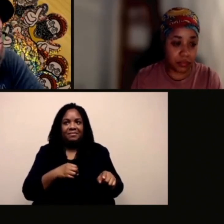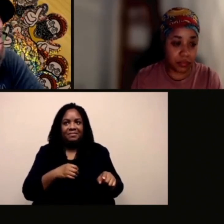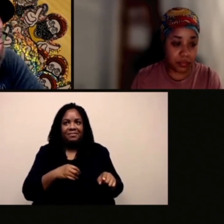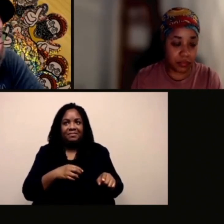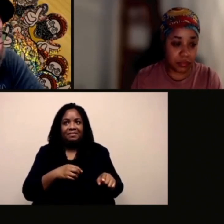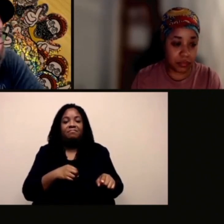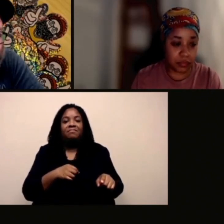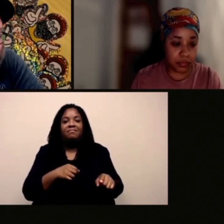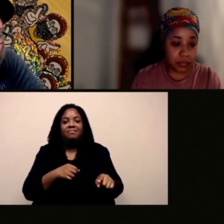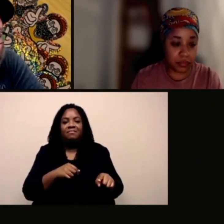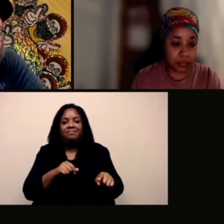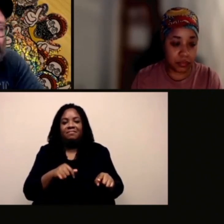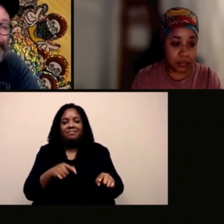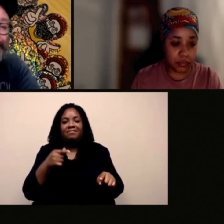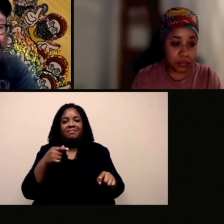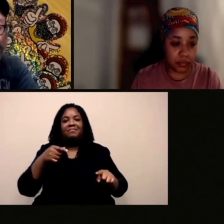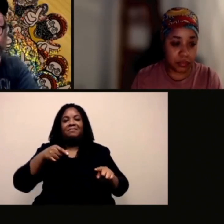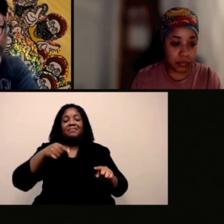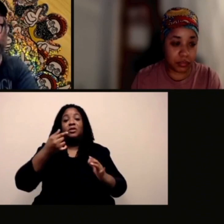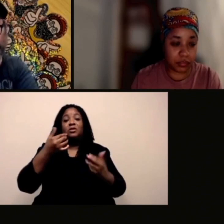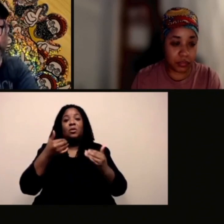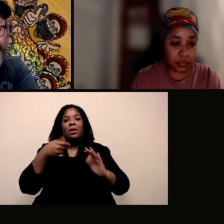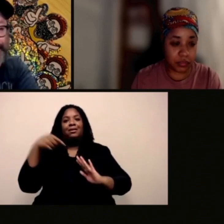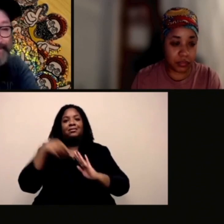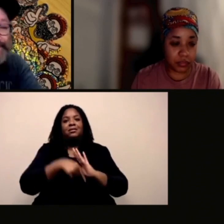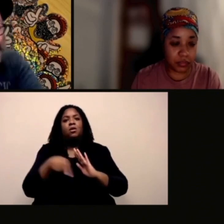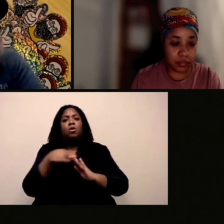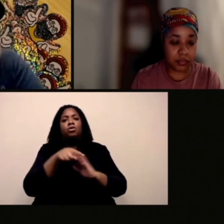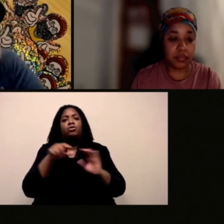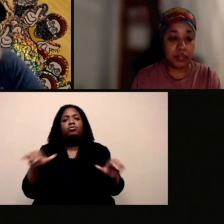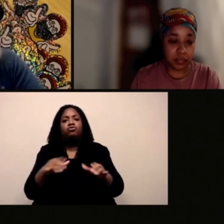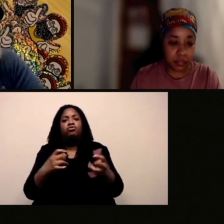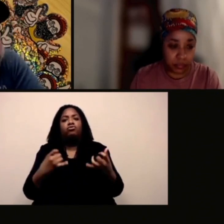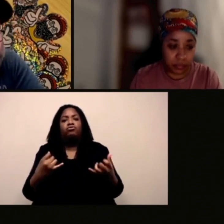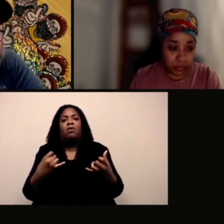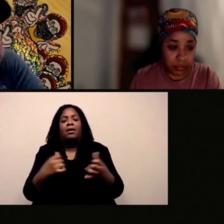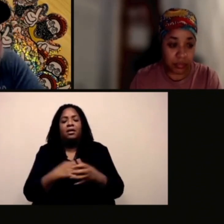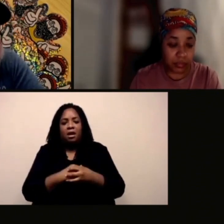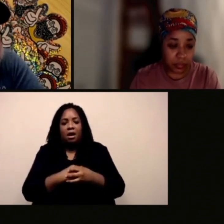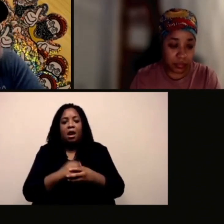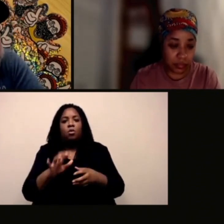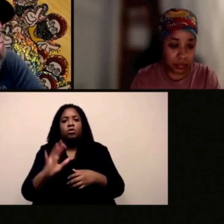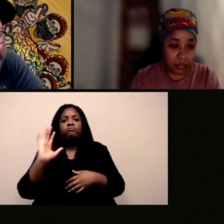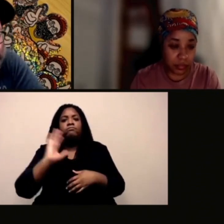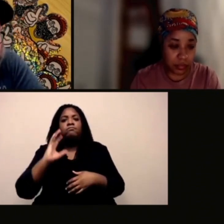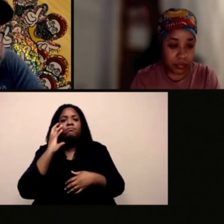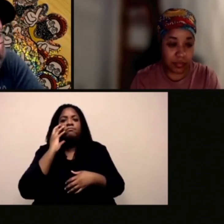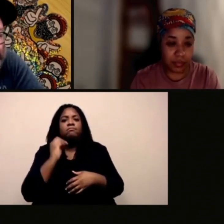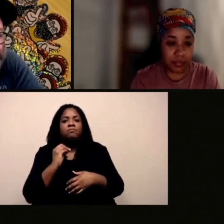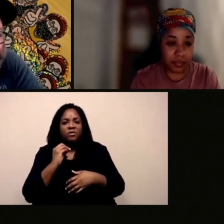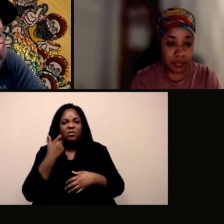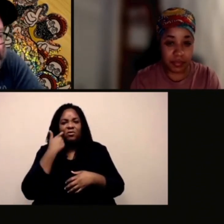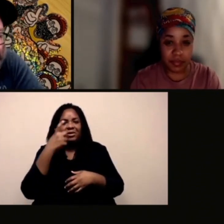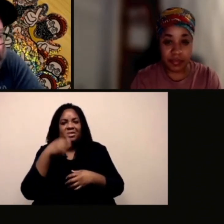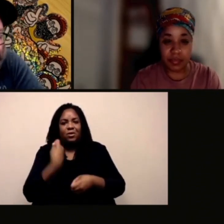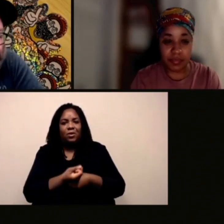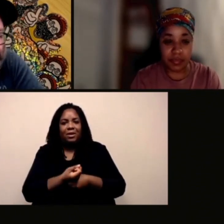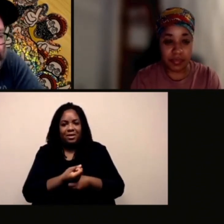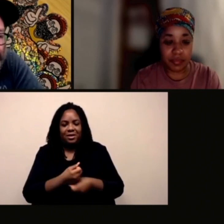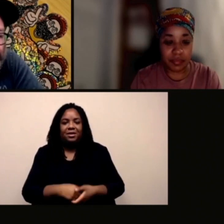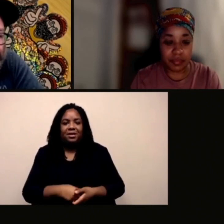let's go a little deeper into what you currently do or what you've done in this last year, and